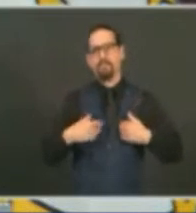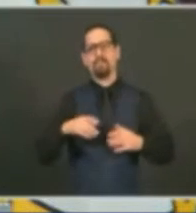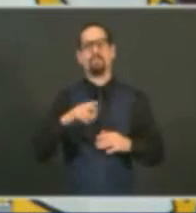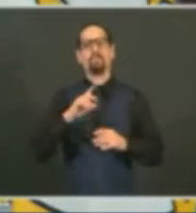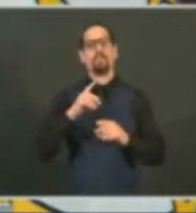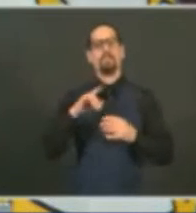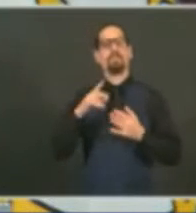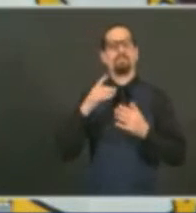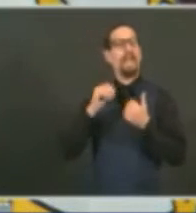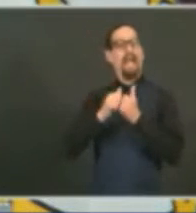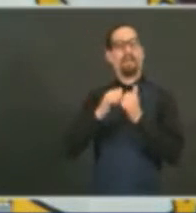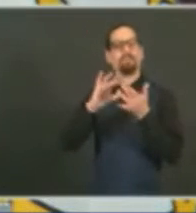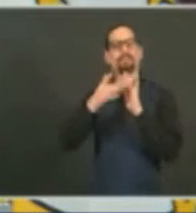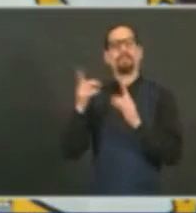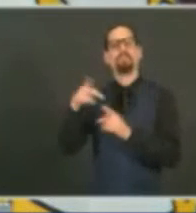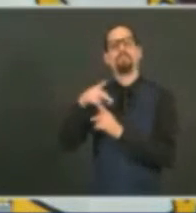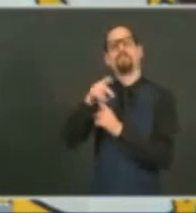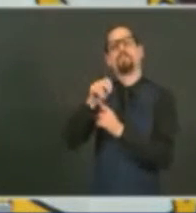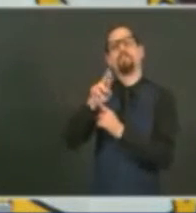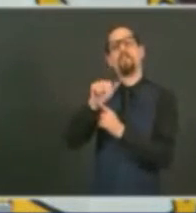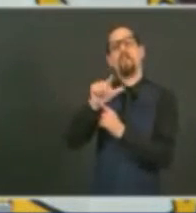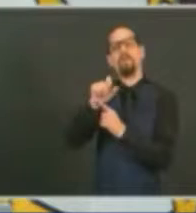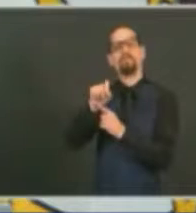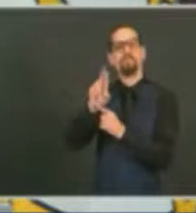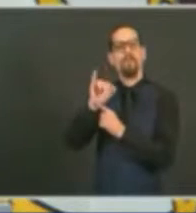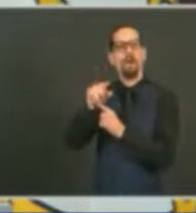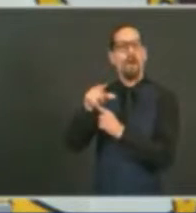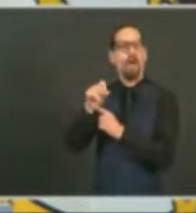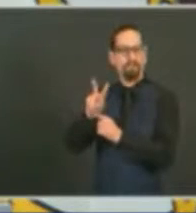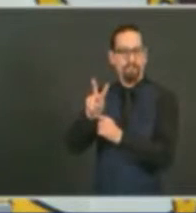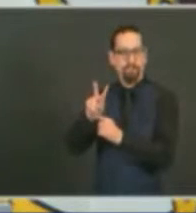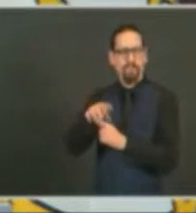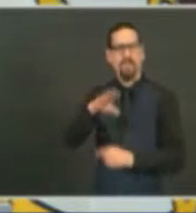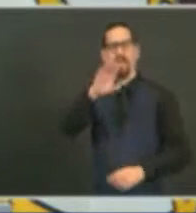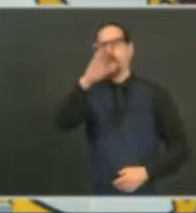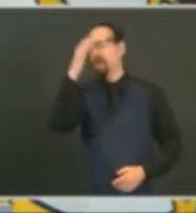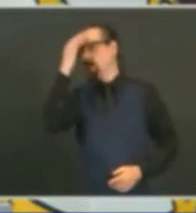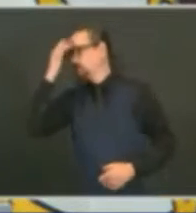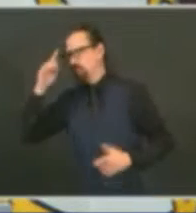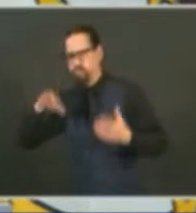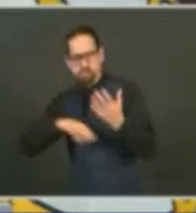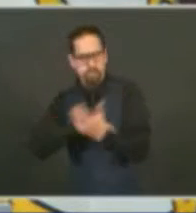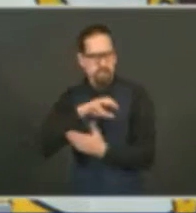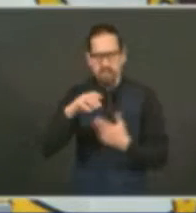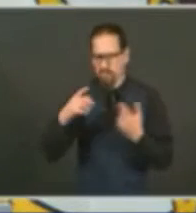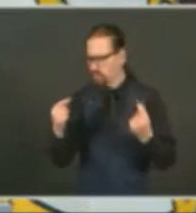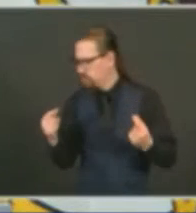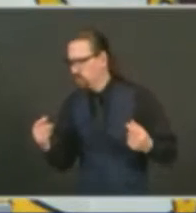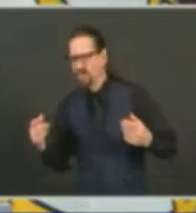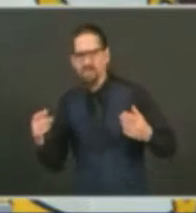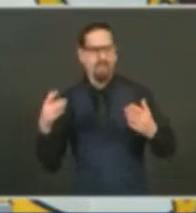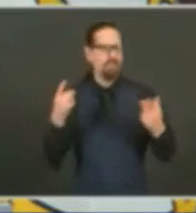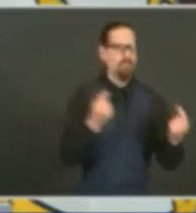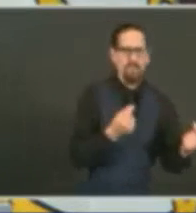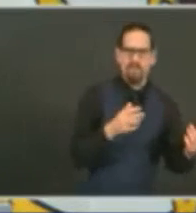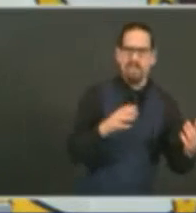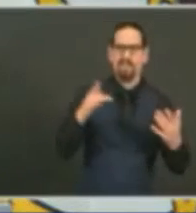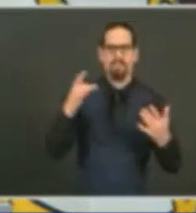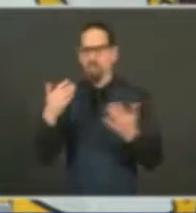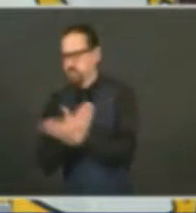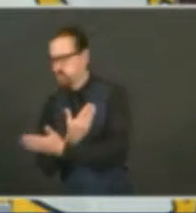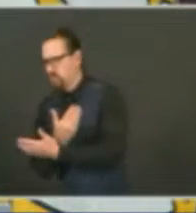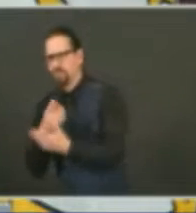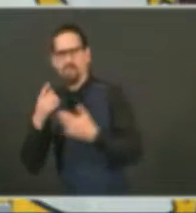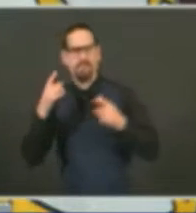So this is confusing. I understand that. There's been a lot of changes, and testing hasn't